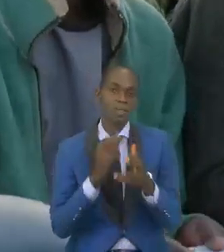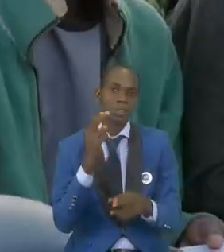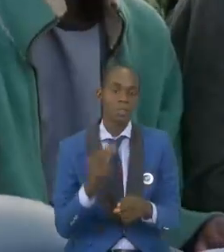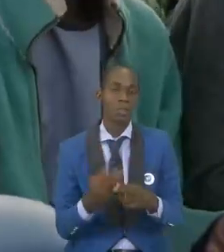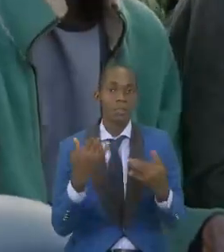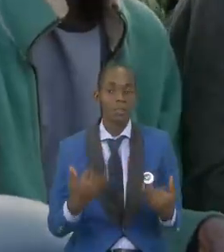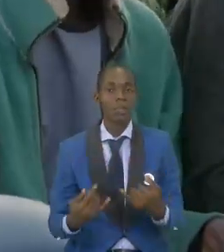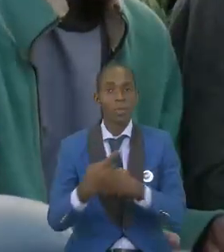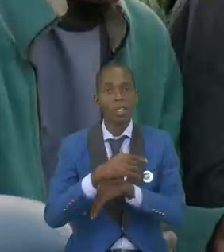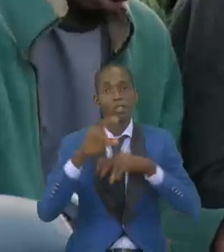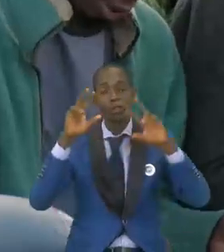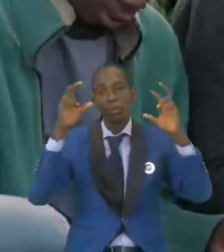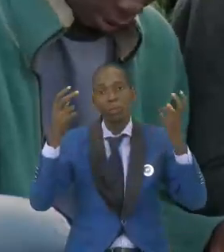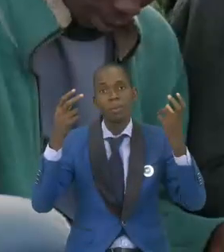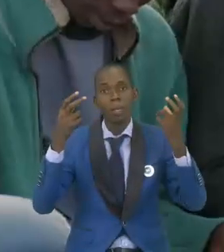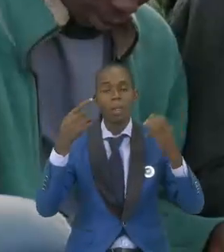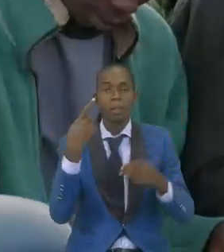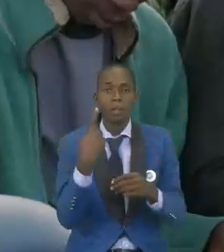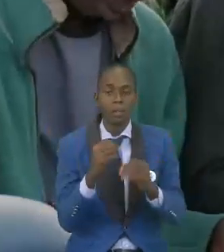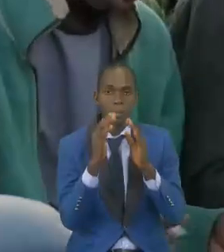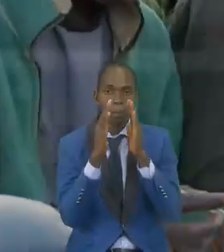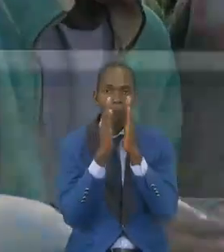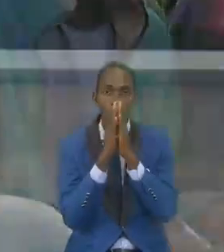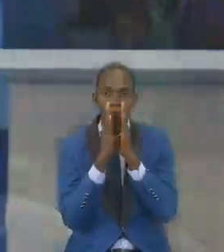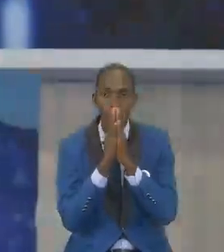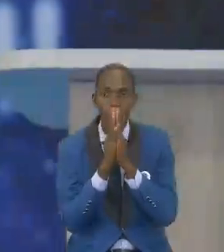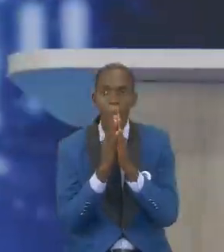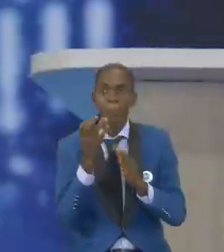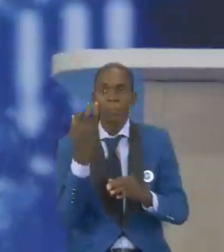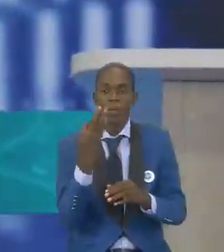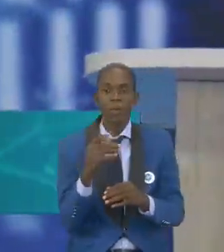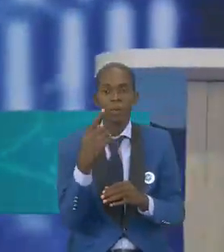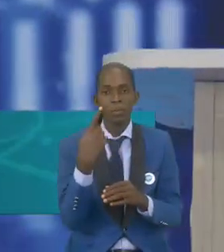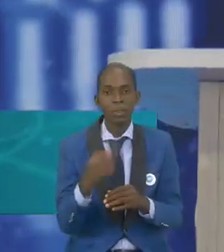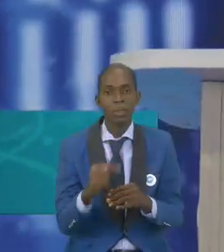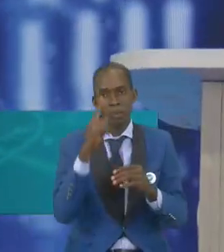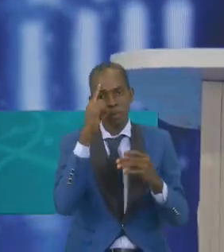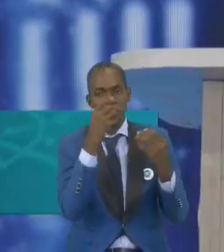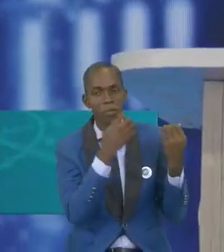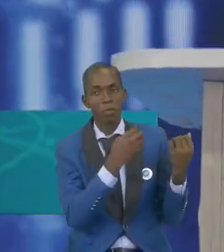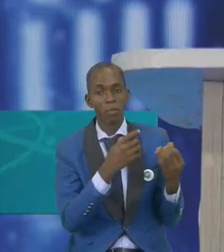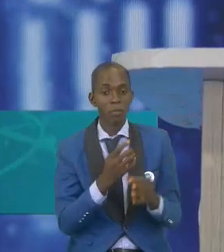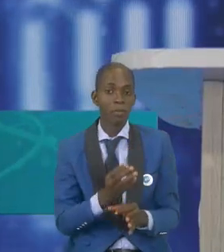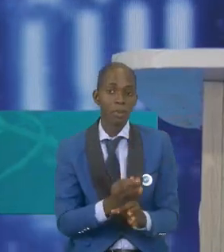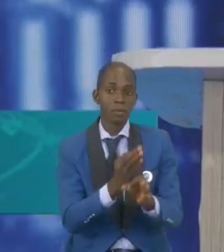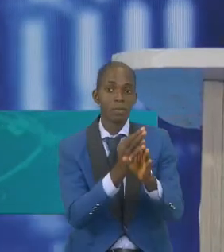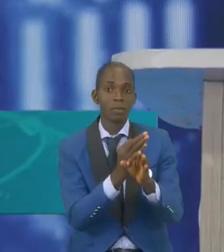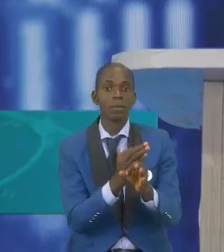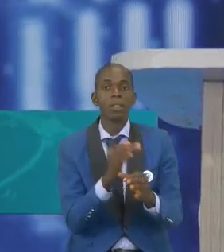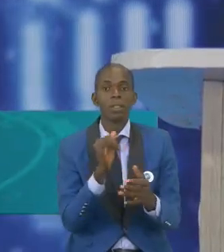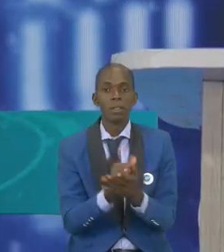at the message, the prayer of the faithful that shuts